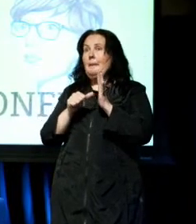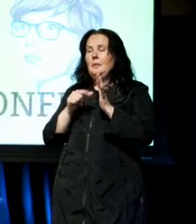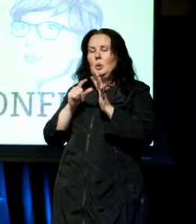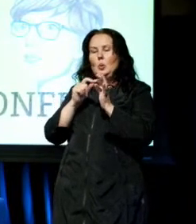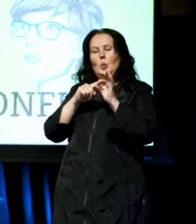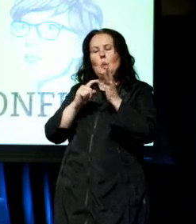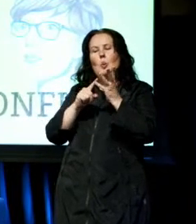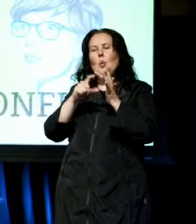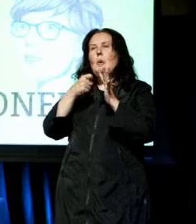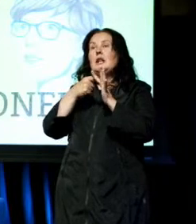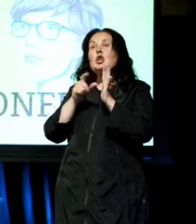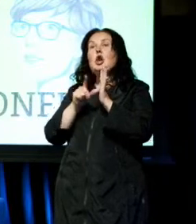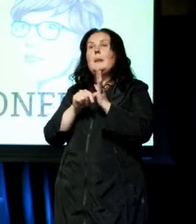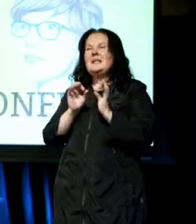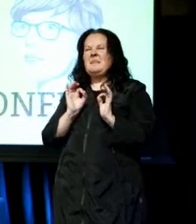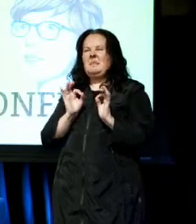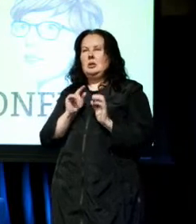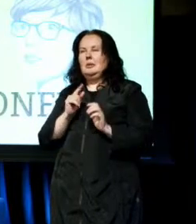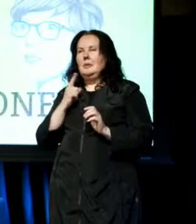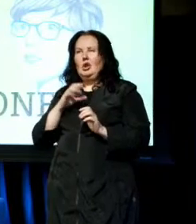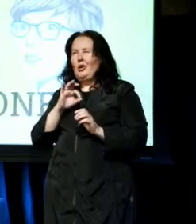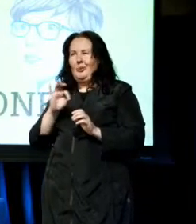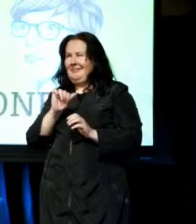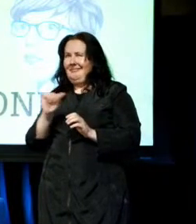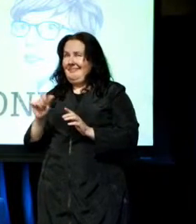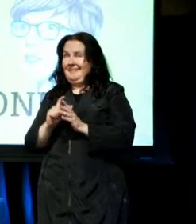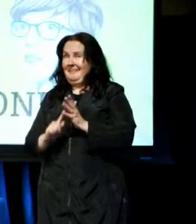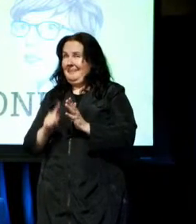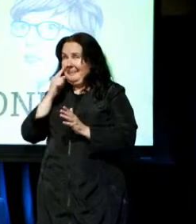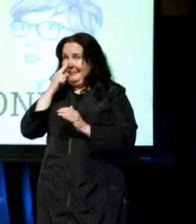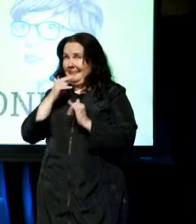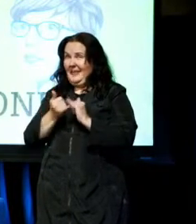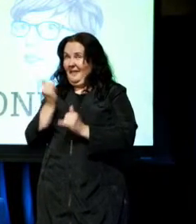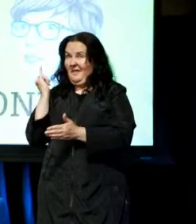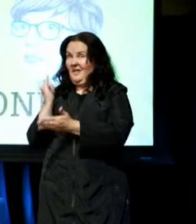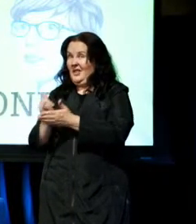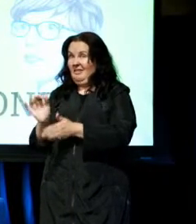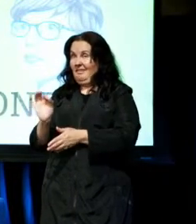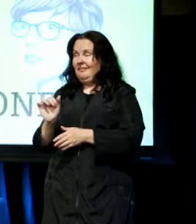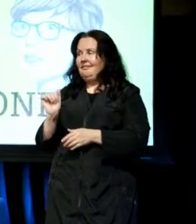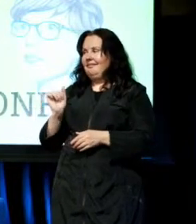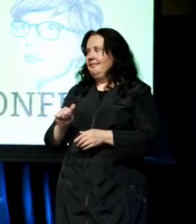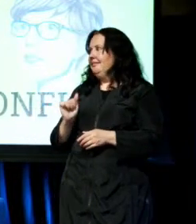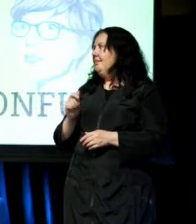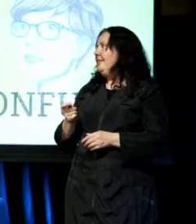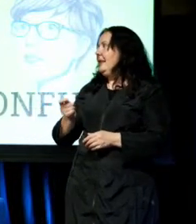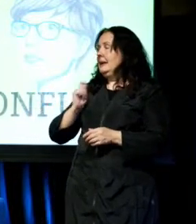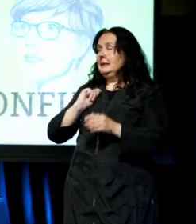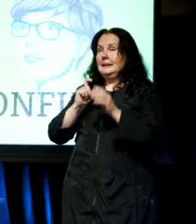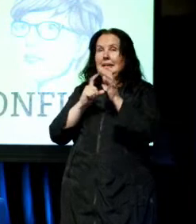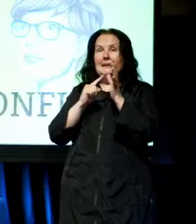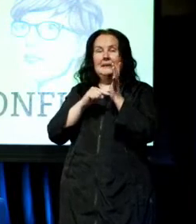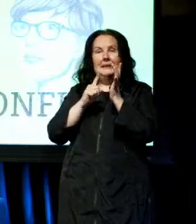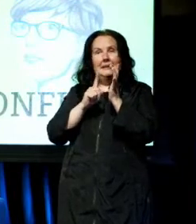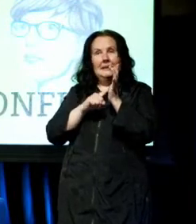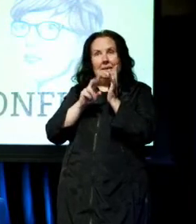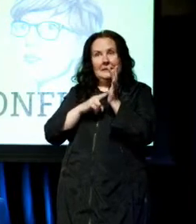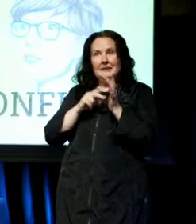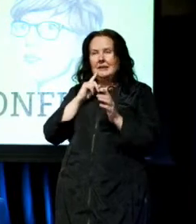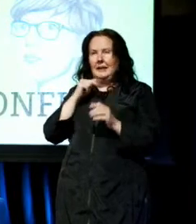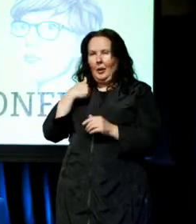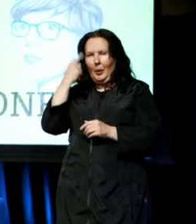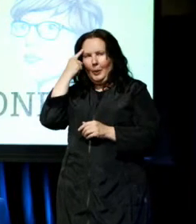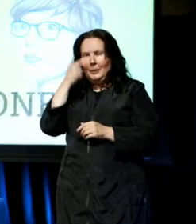people's fault. So, yeah. Yes. Yes. And I thought that was something really